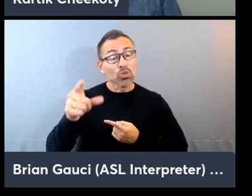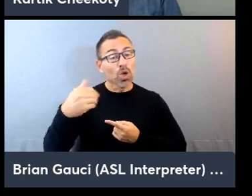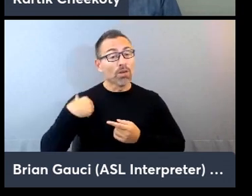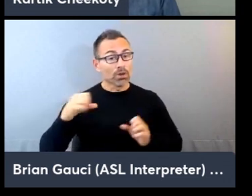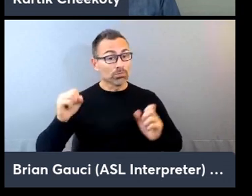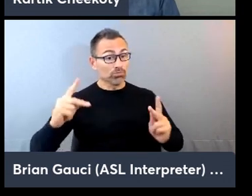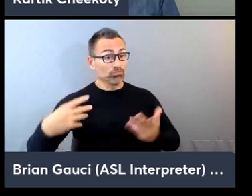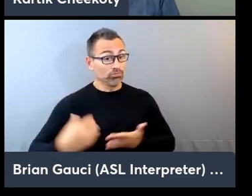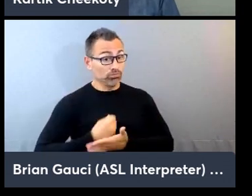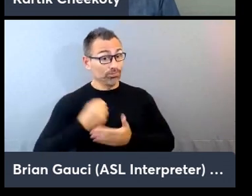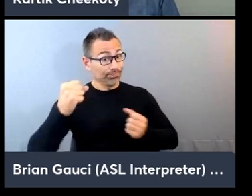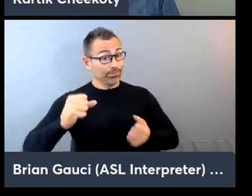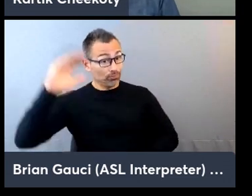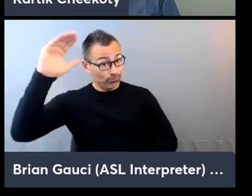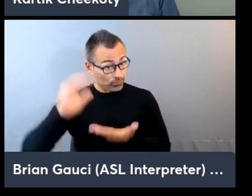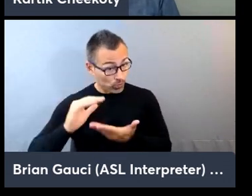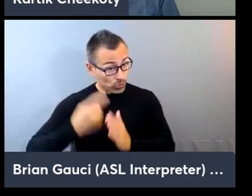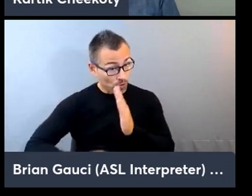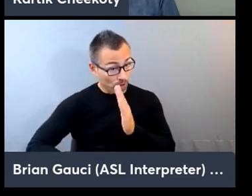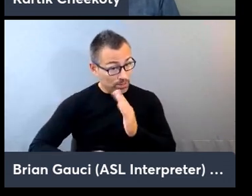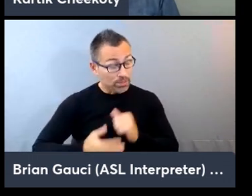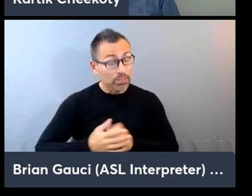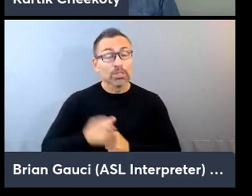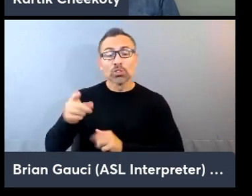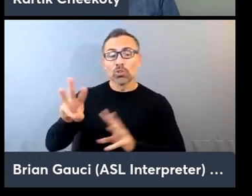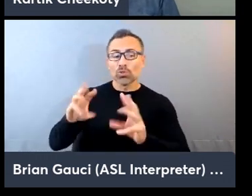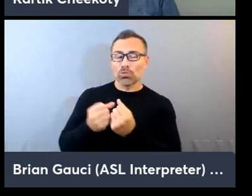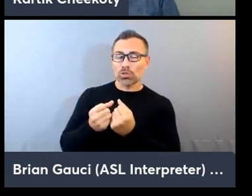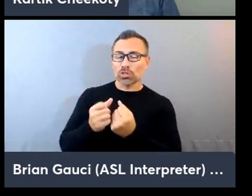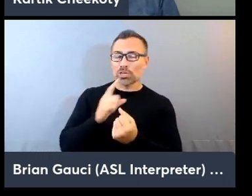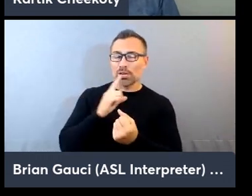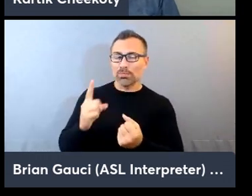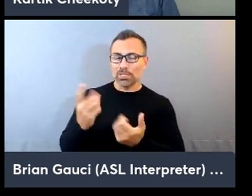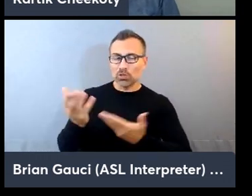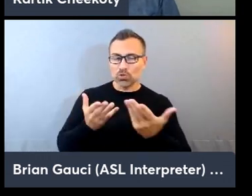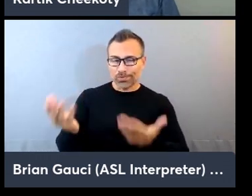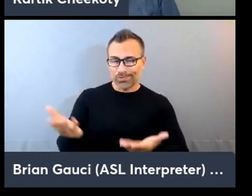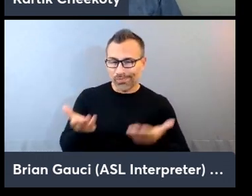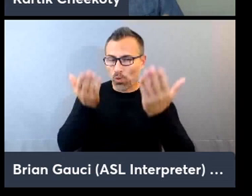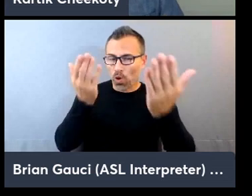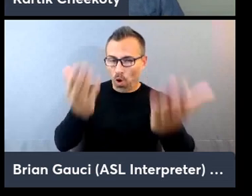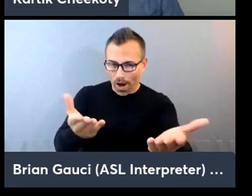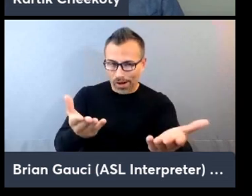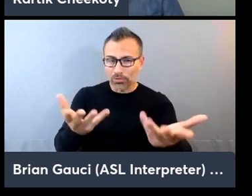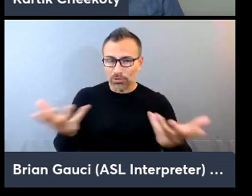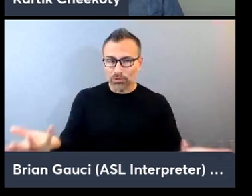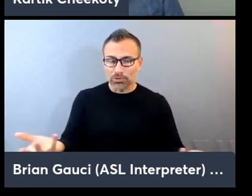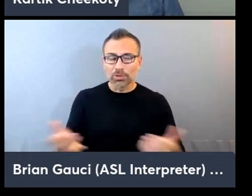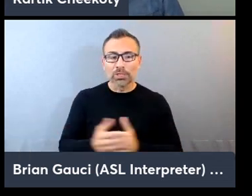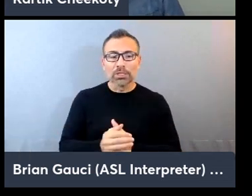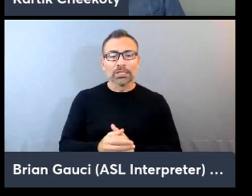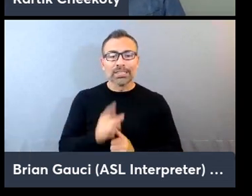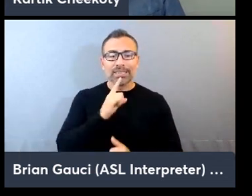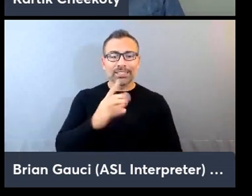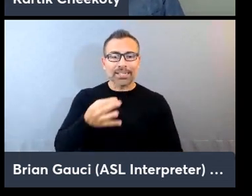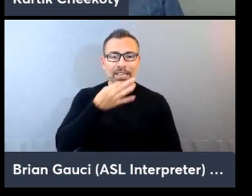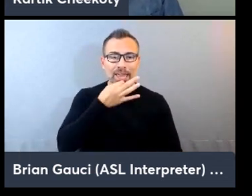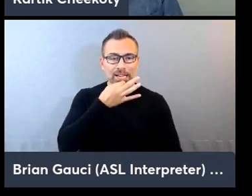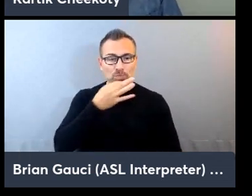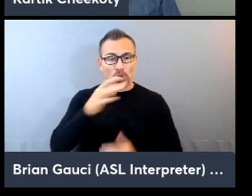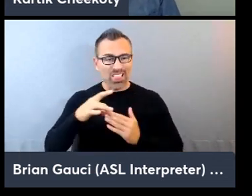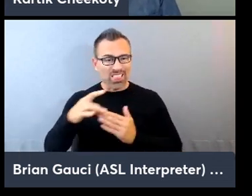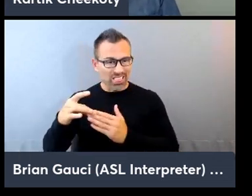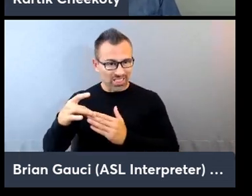right? So the cost optimization workshop is a proactive services engagement, which is an expert-led engagement.